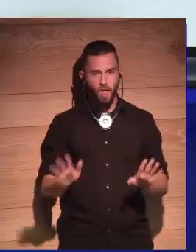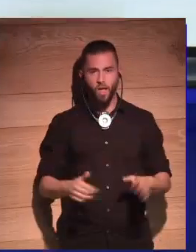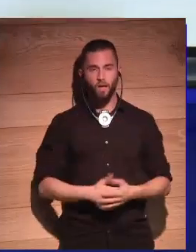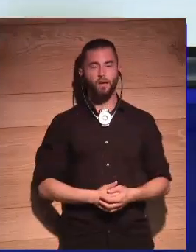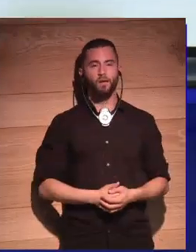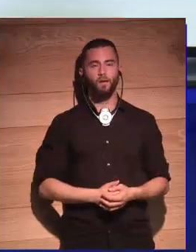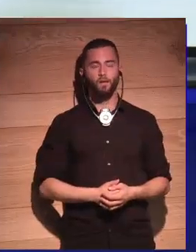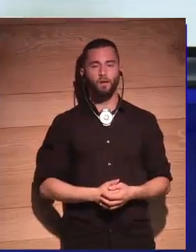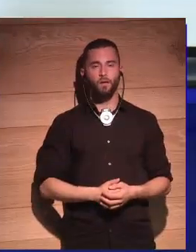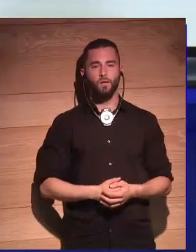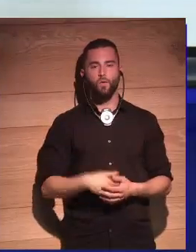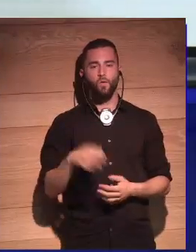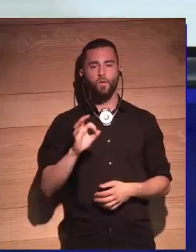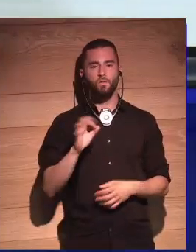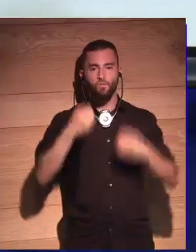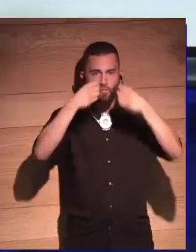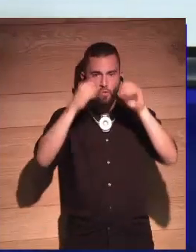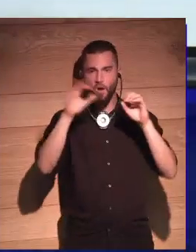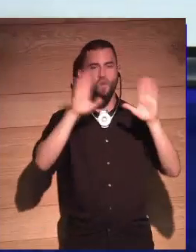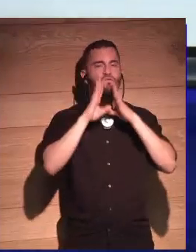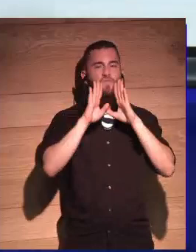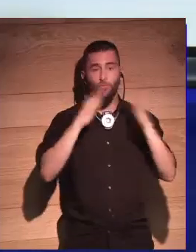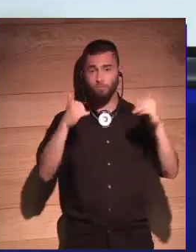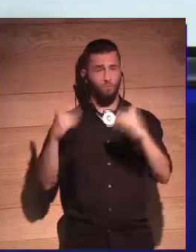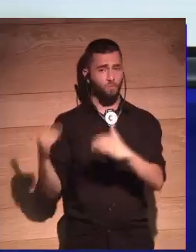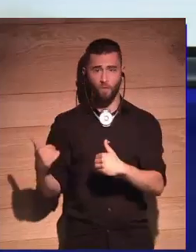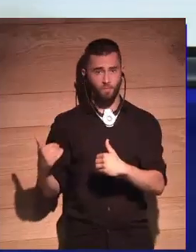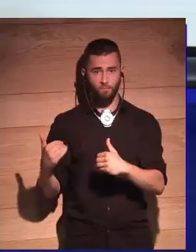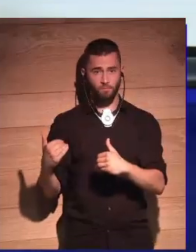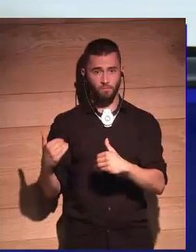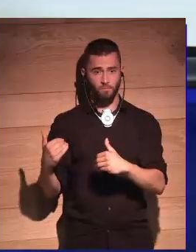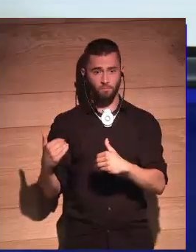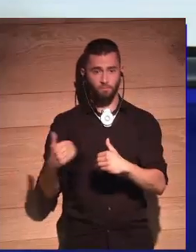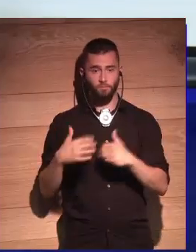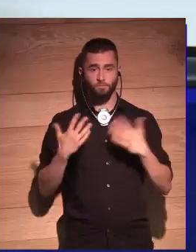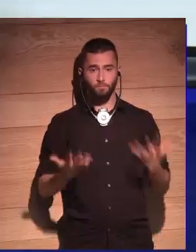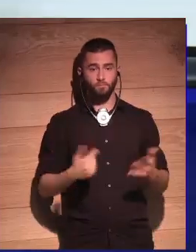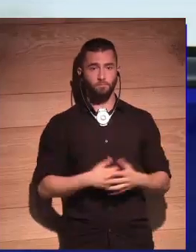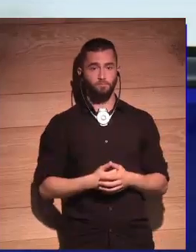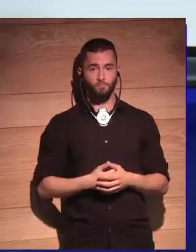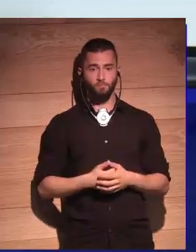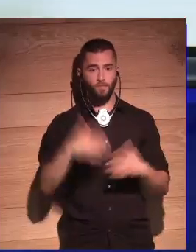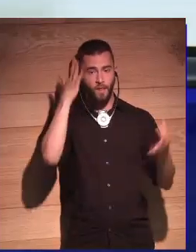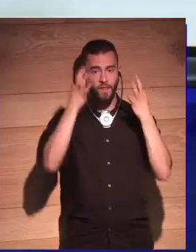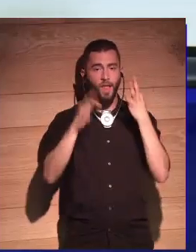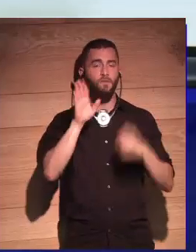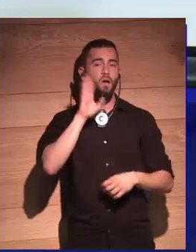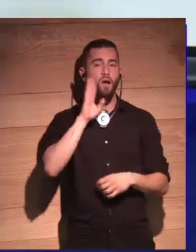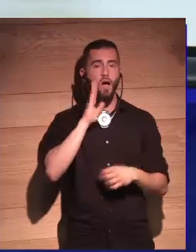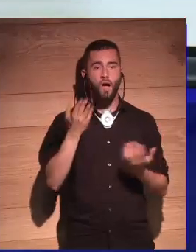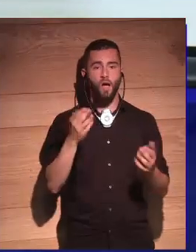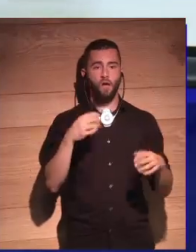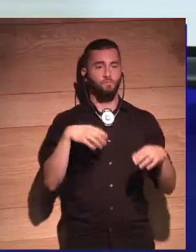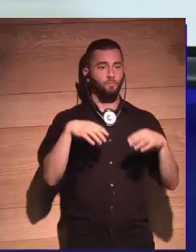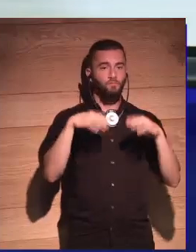or in Facebook's cloud. You can choose if you want to share that data with Facebook or Google, whoever you